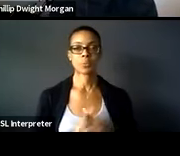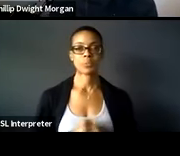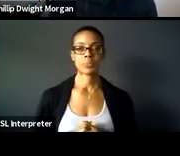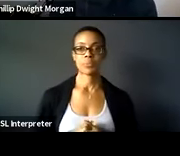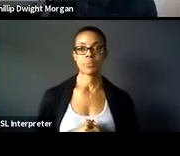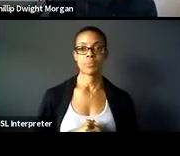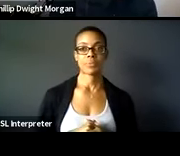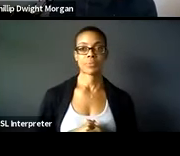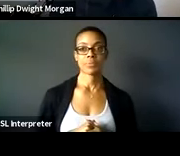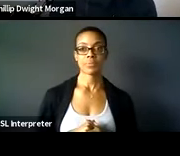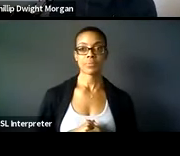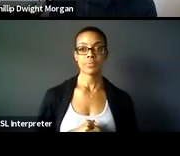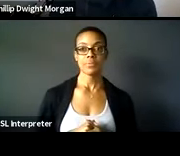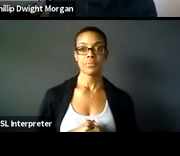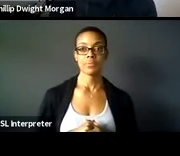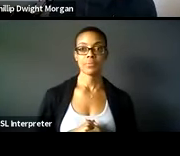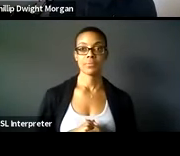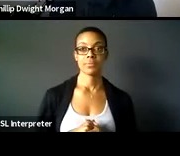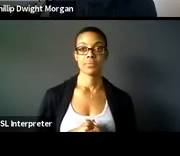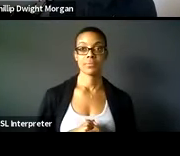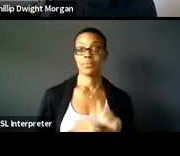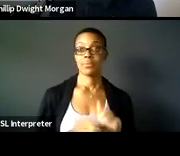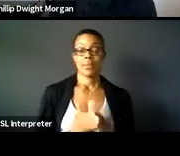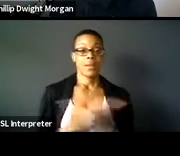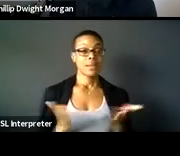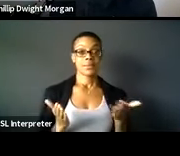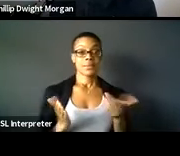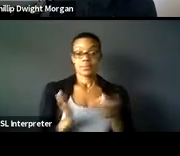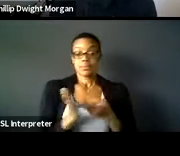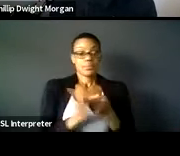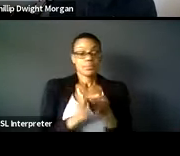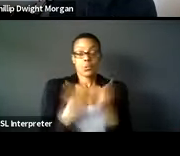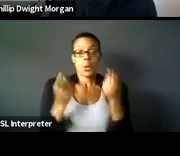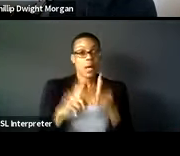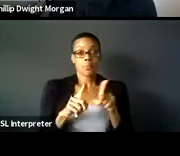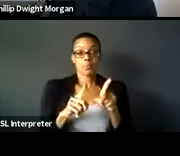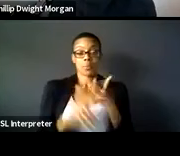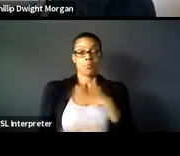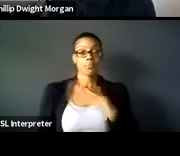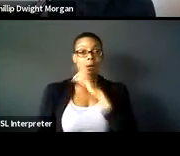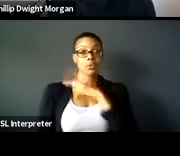And that is, you know, the truth of what happened with True True Diner.